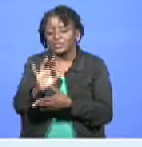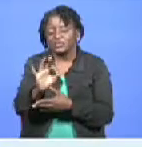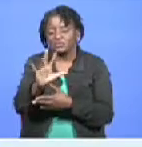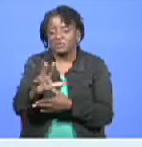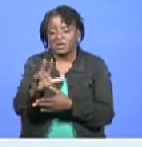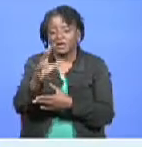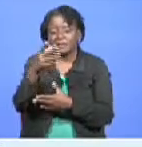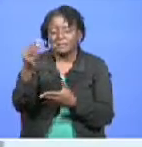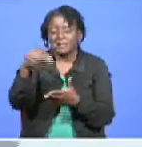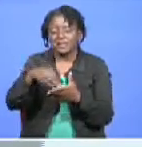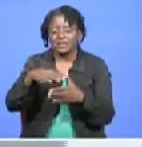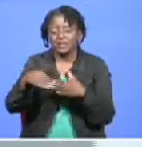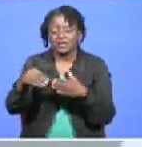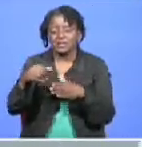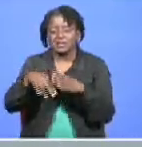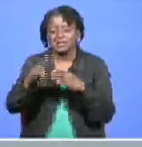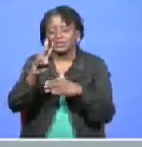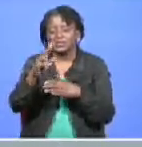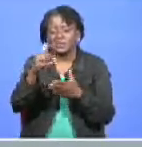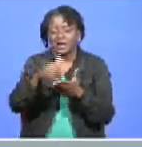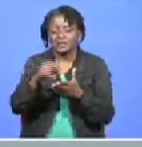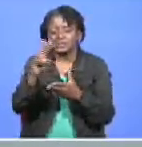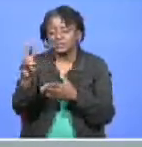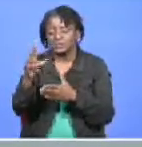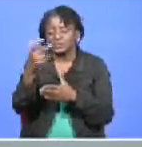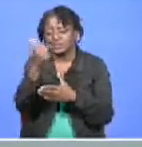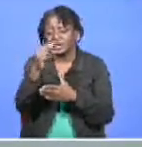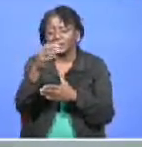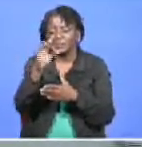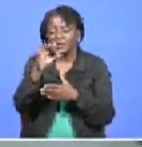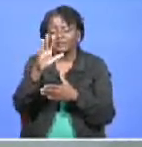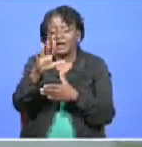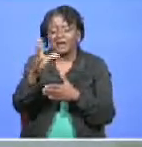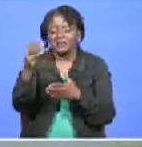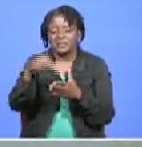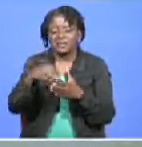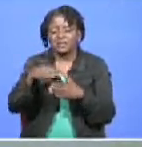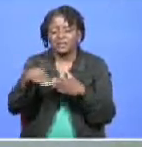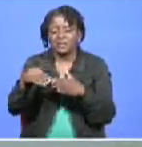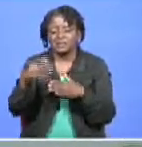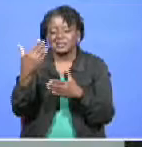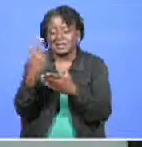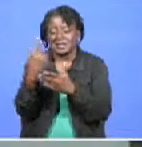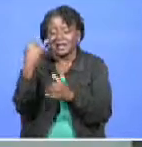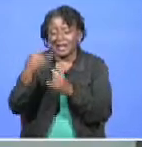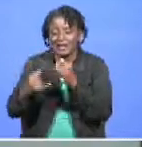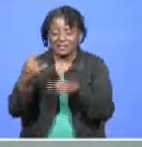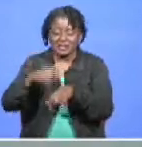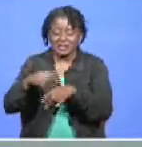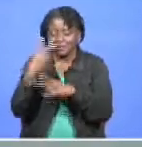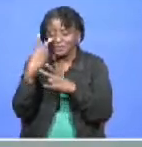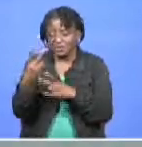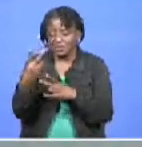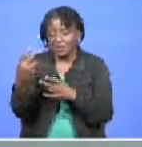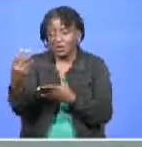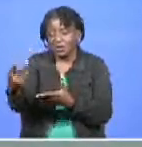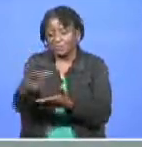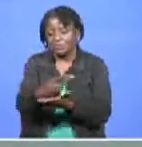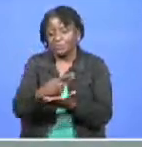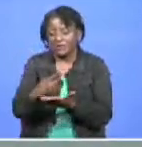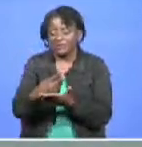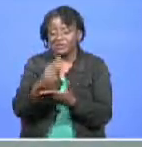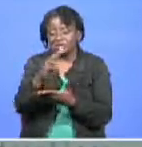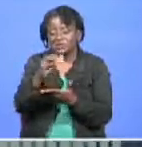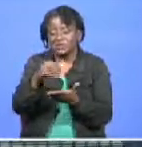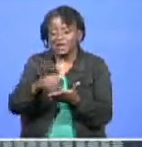In 2002, $10.5 million. The last time it saw a profit, 2005. In